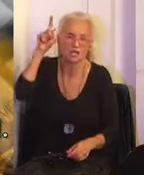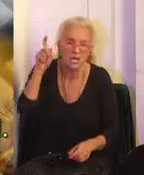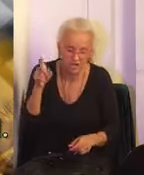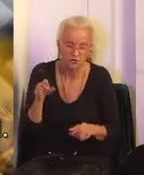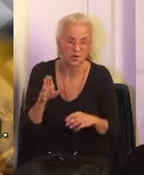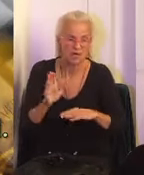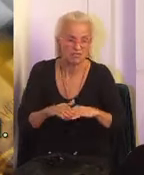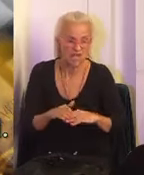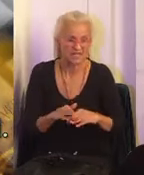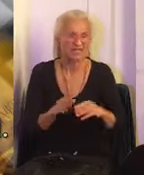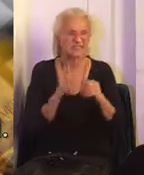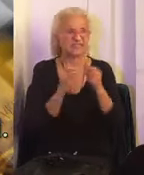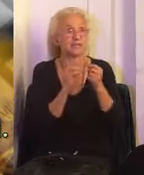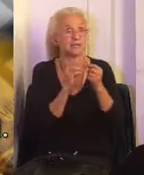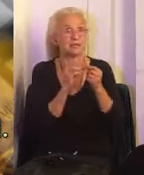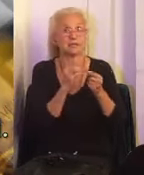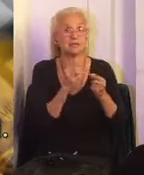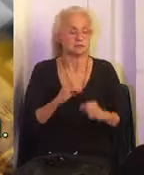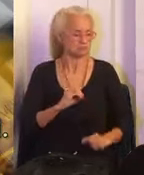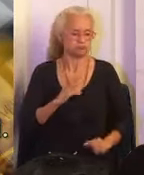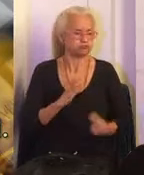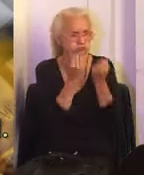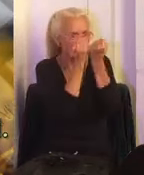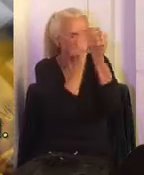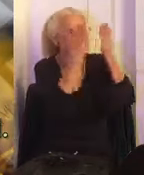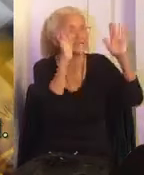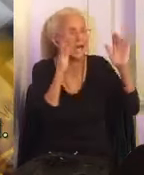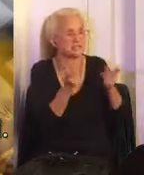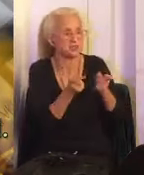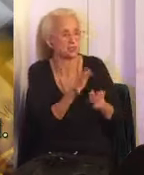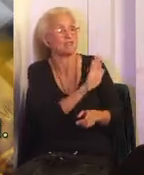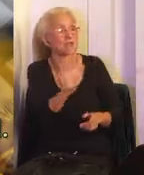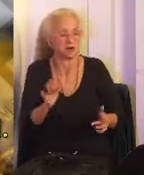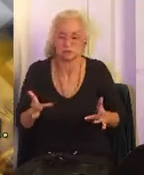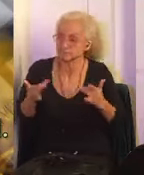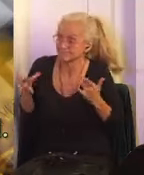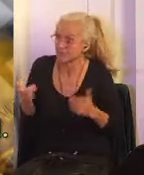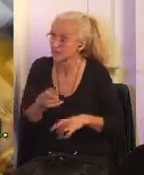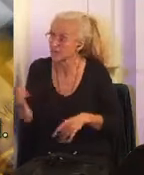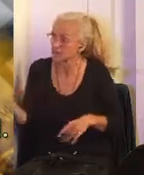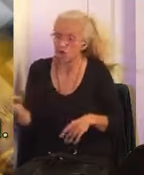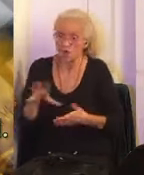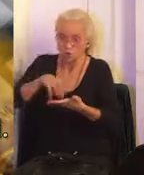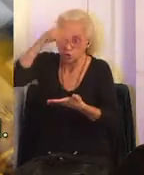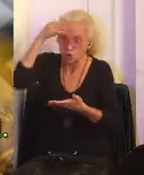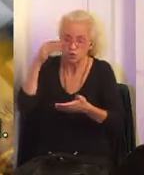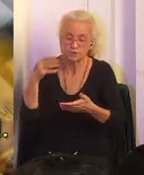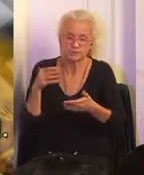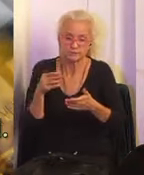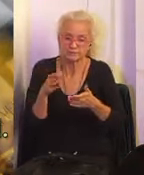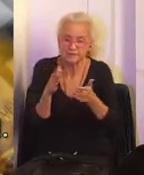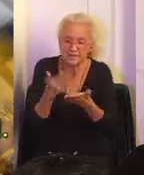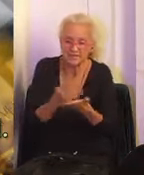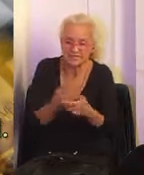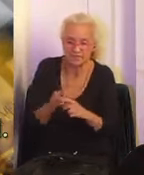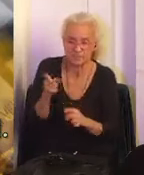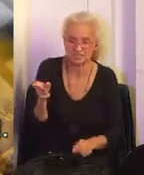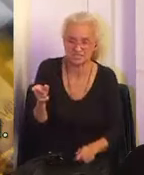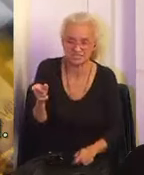the enlightened are in dealing with their affairs. Learn some lessons from this crooked but clever asset